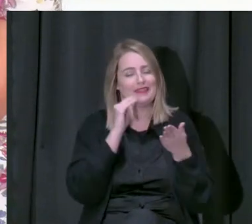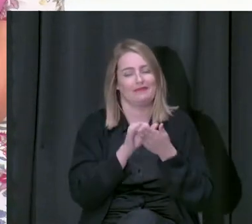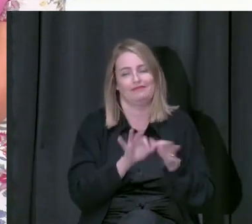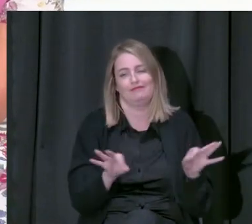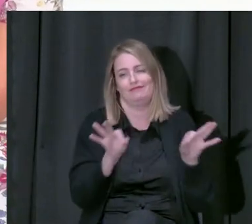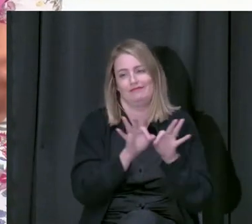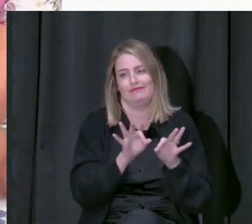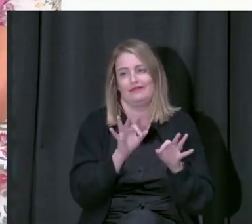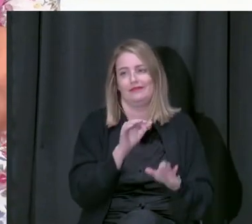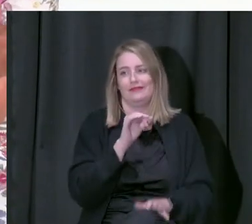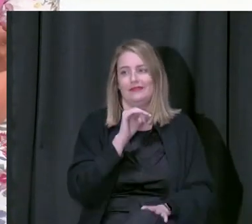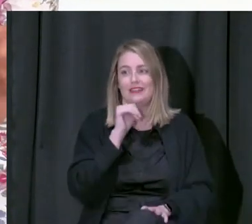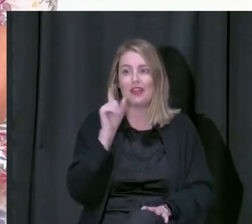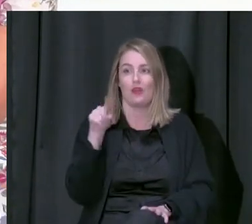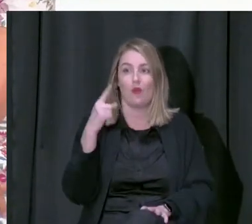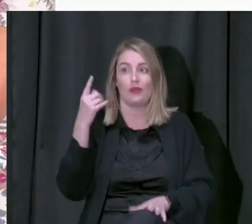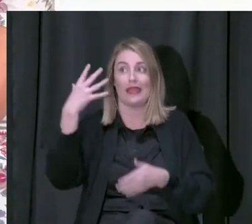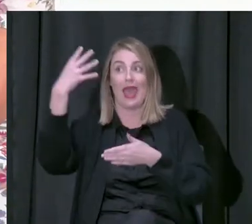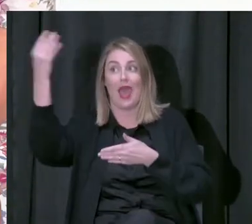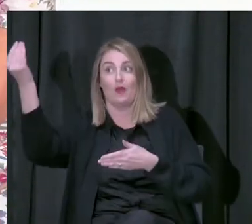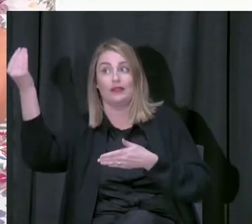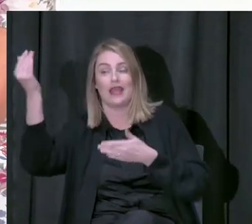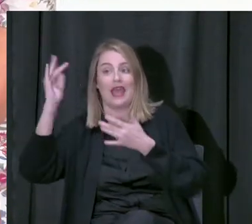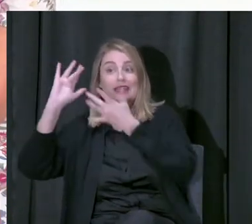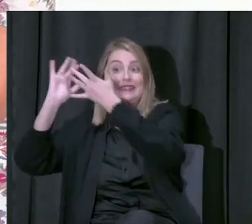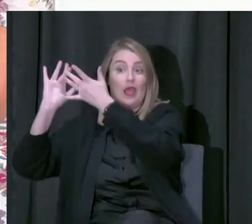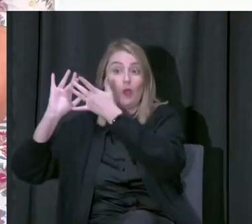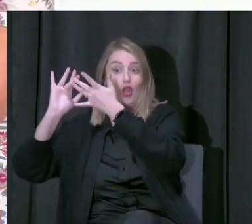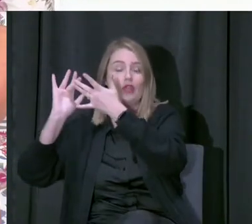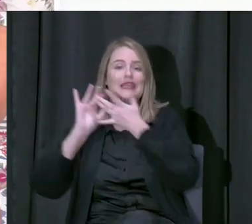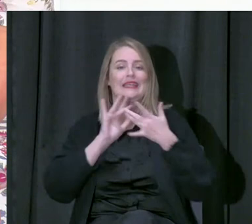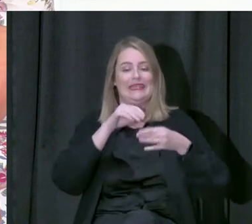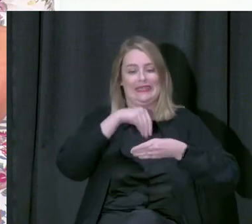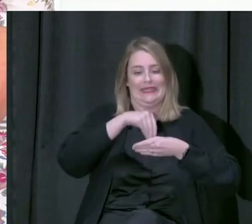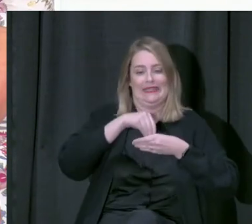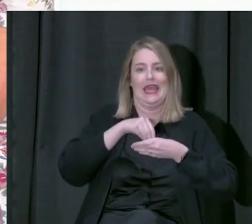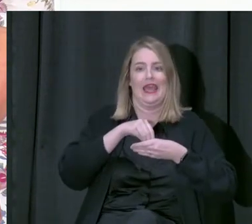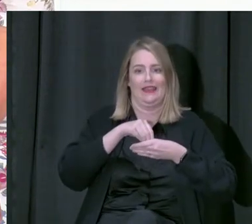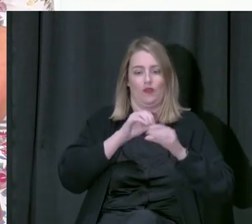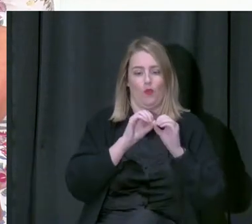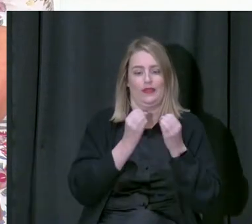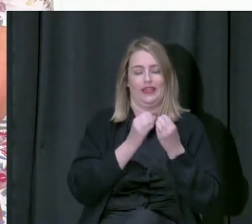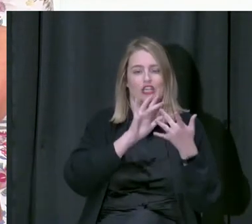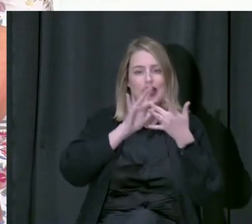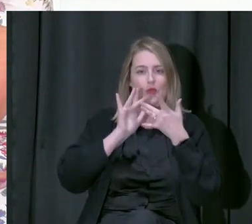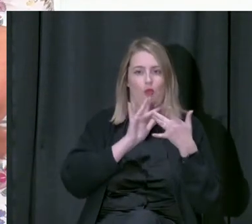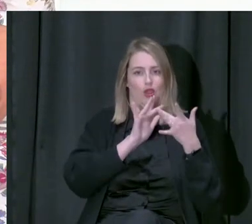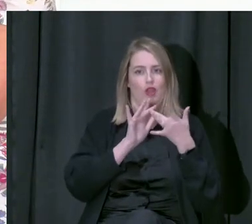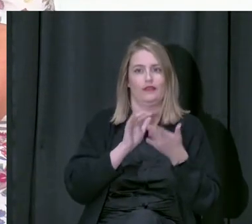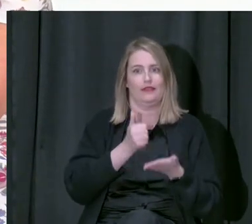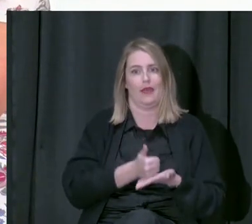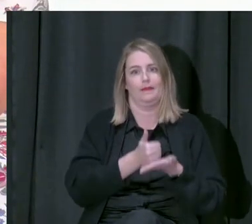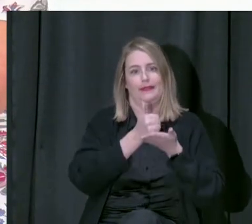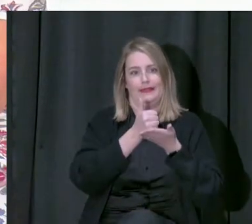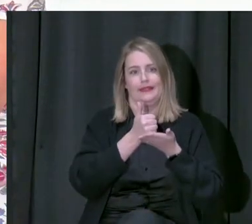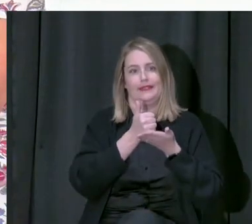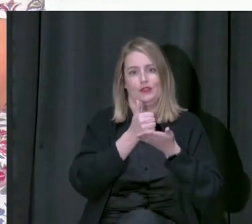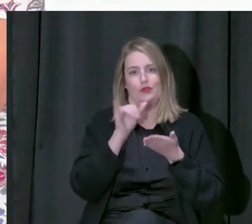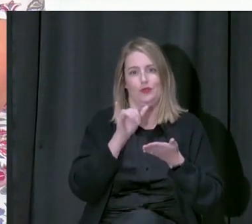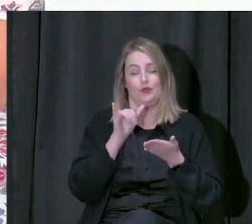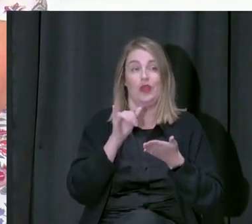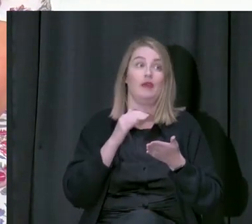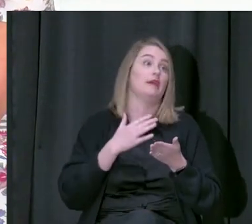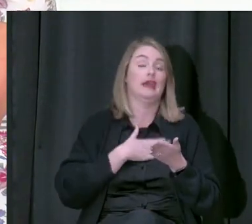It's not just networking outside, but networking internally also goes a long way. But I have the chief